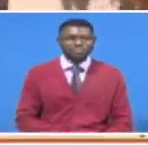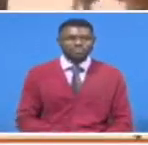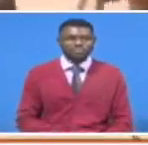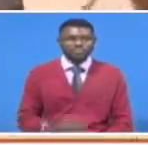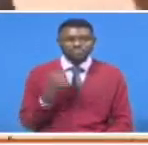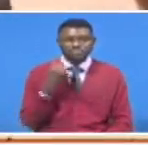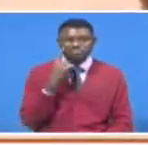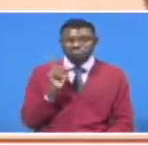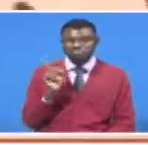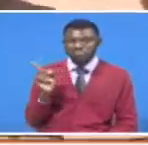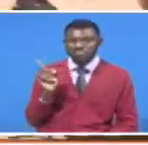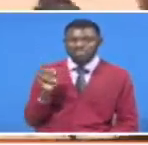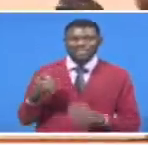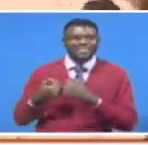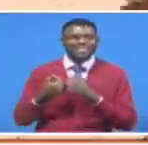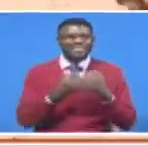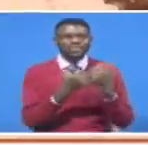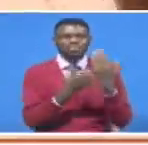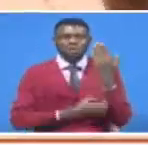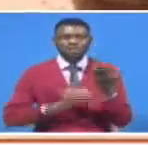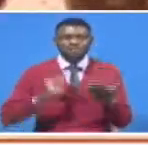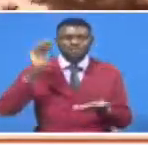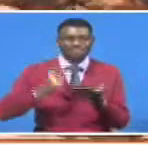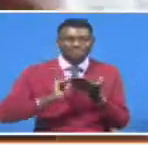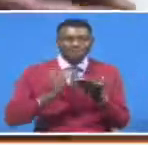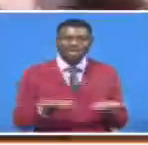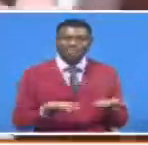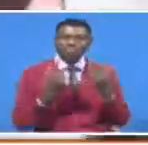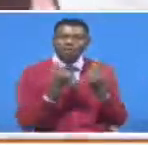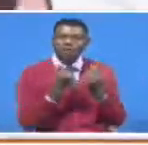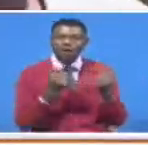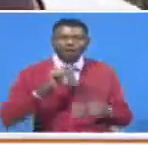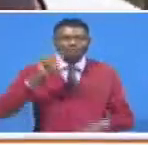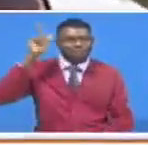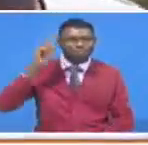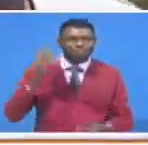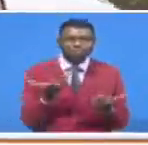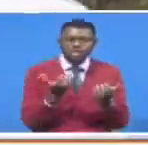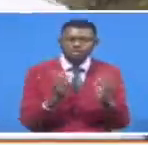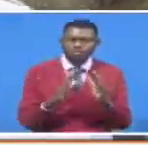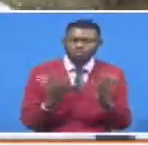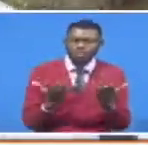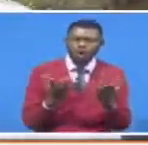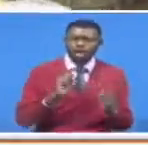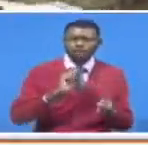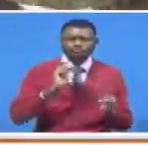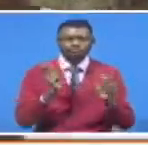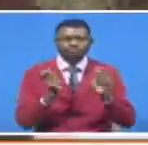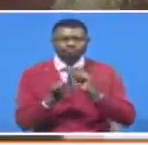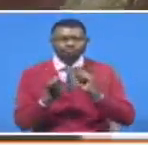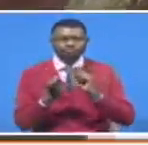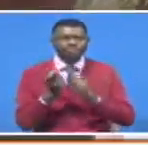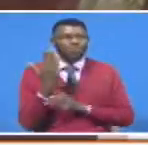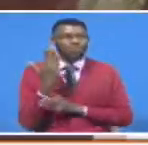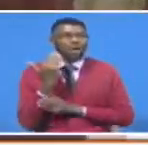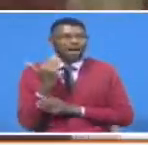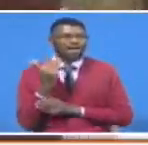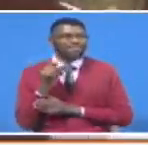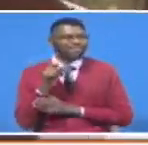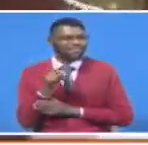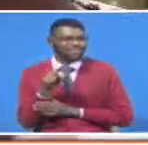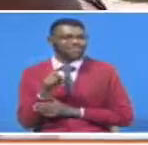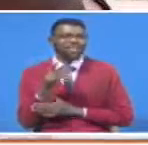Meeting the challenge of reducing poverty and improving rural incomes will require some form of transformation out of the